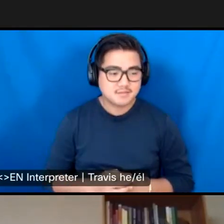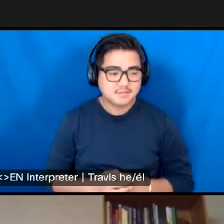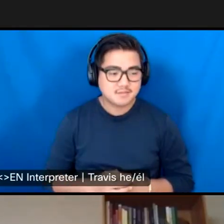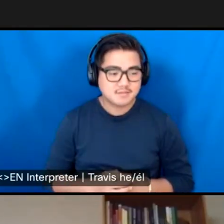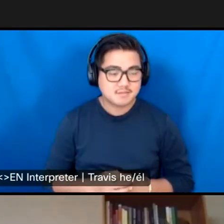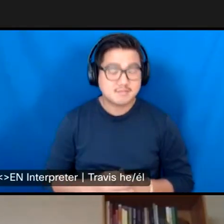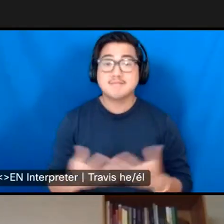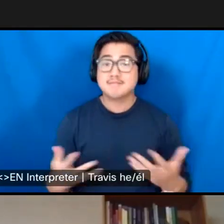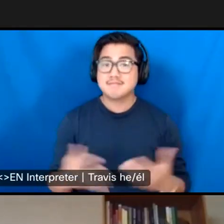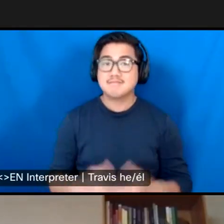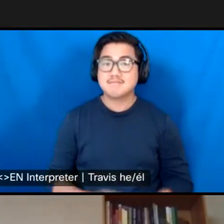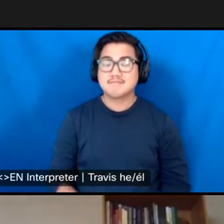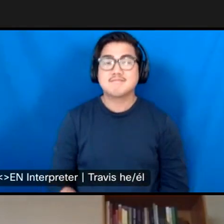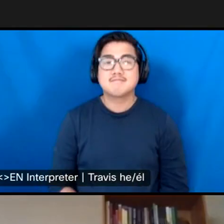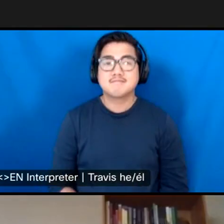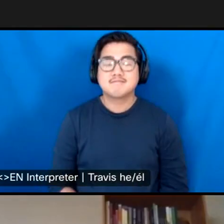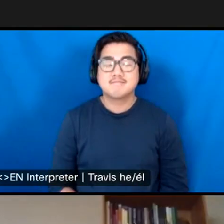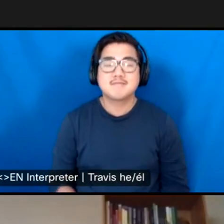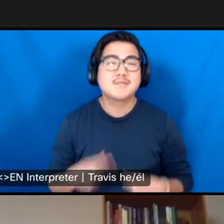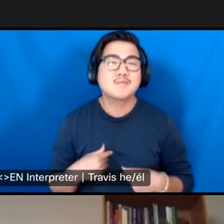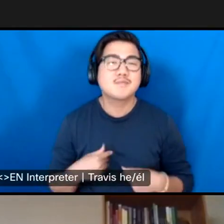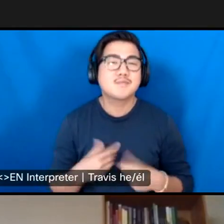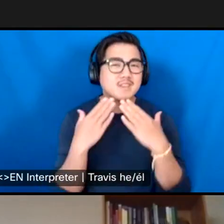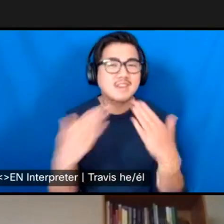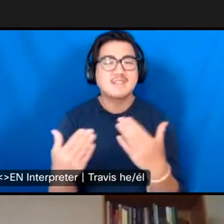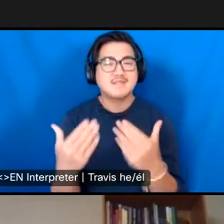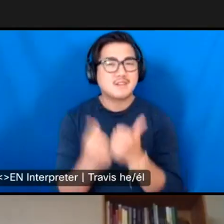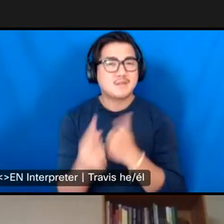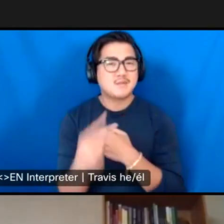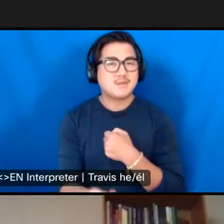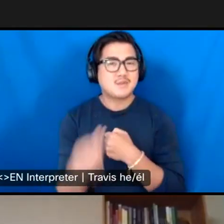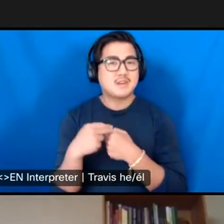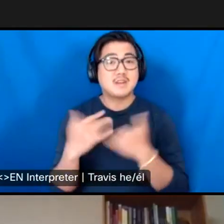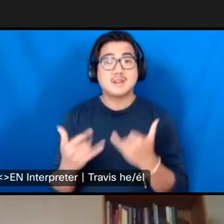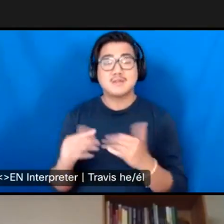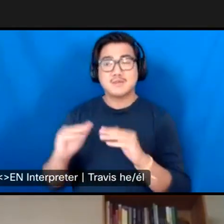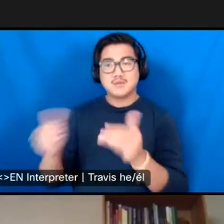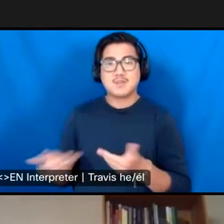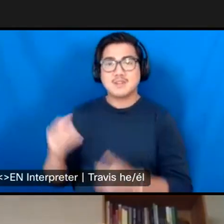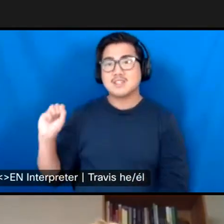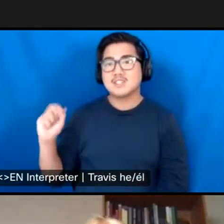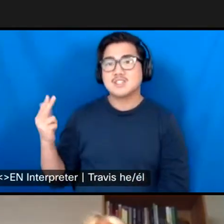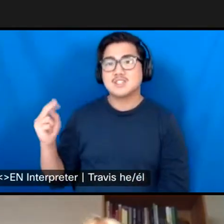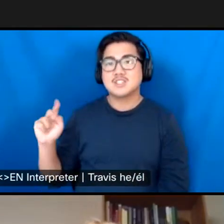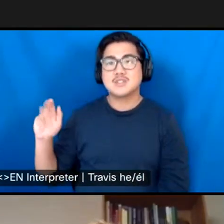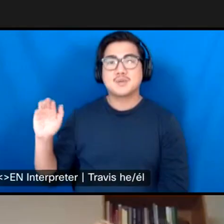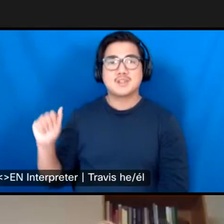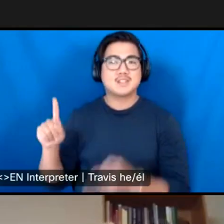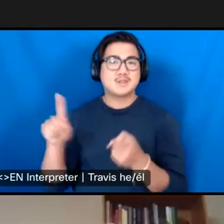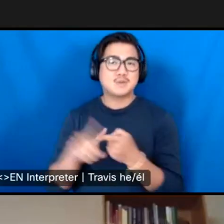So with that, I want to say thank you to everyone for joining us today, and I will now welcome Shaniqua to the virtual